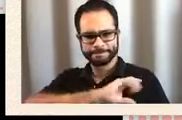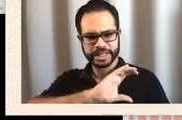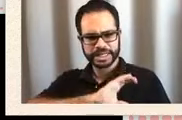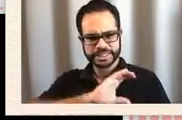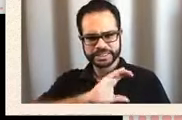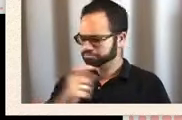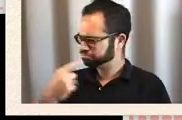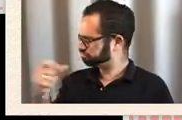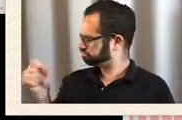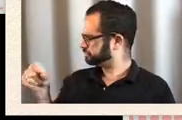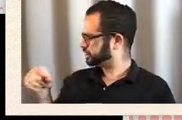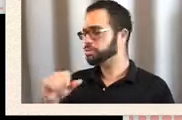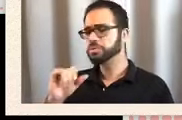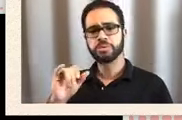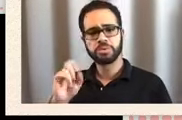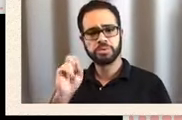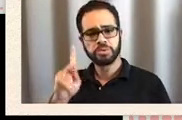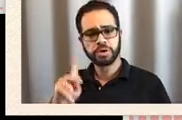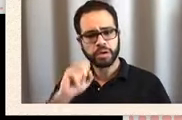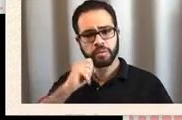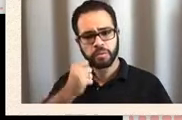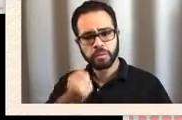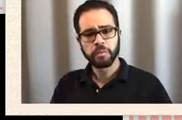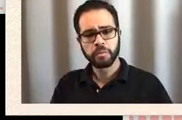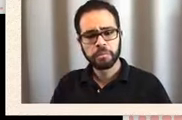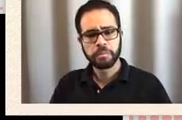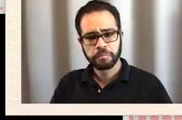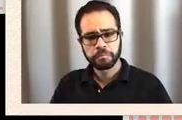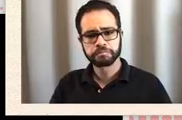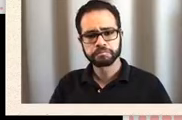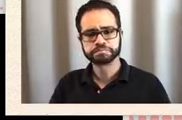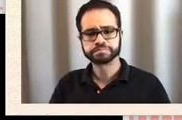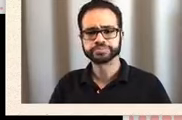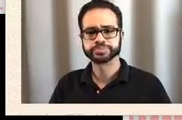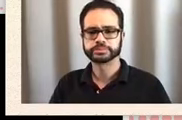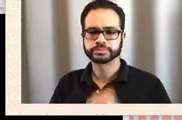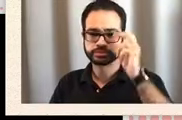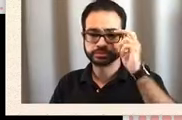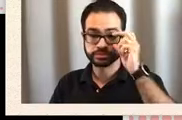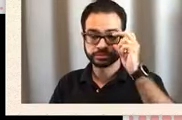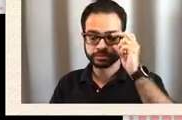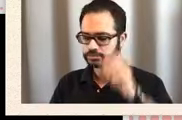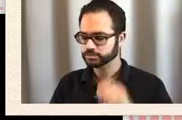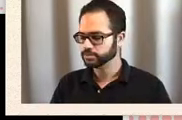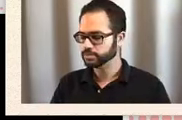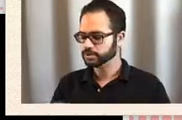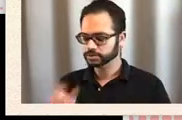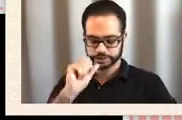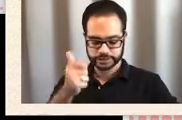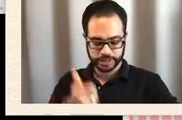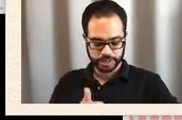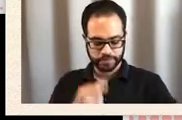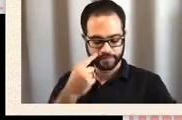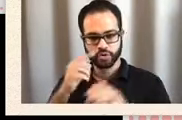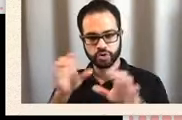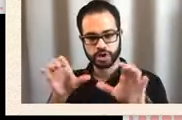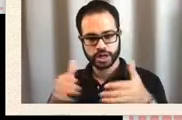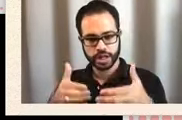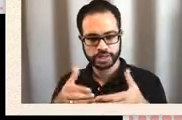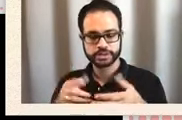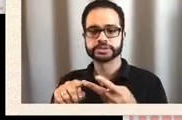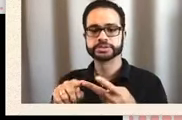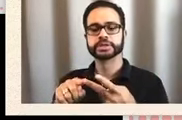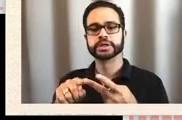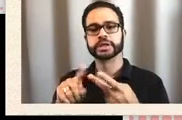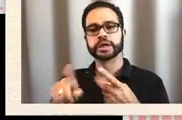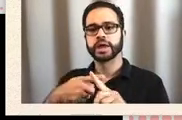like, okay. So she scheduled me for classes, and I was just so interested because